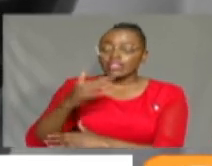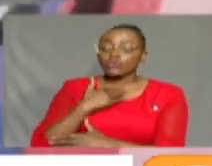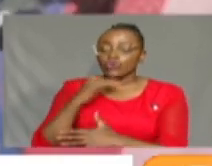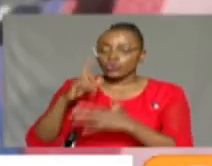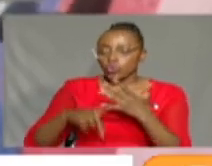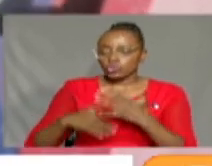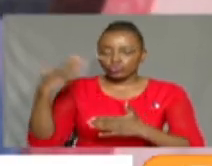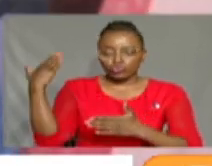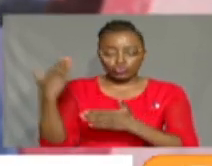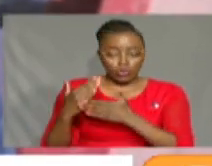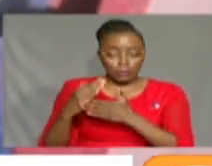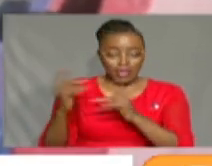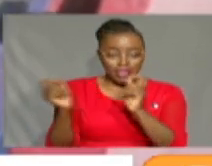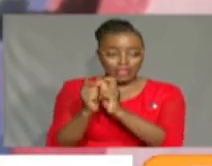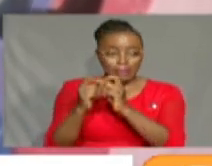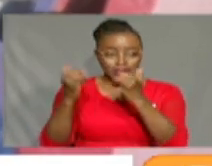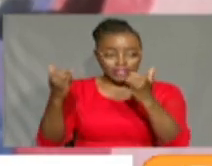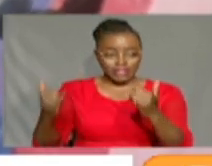pain to stop now.